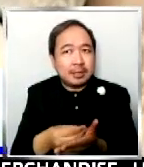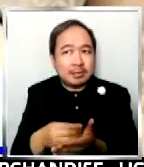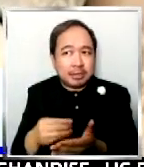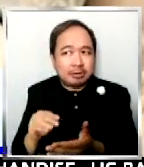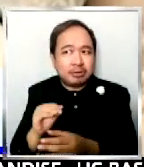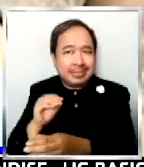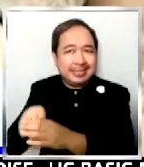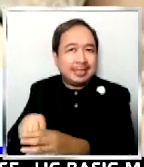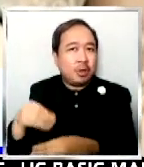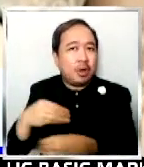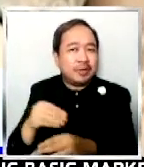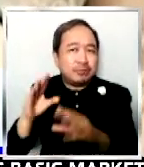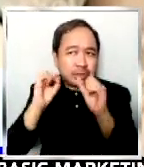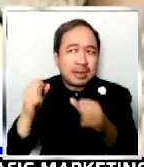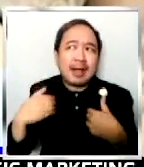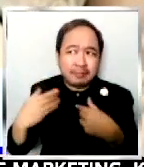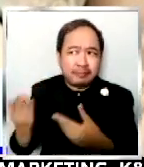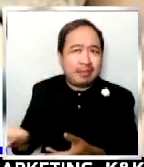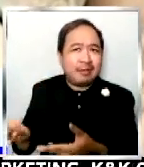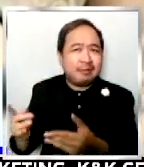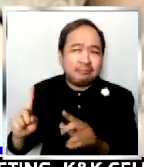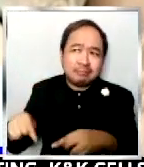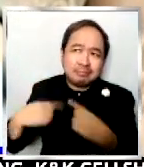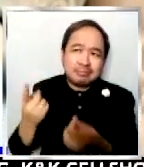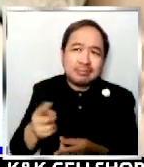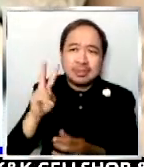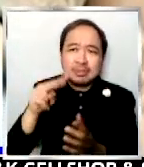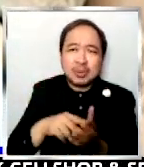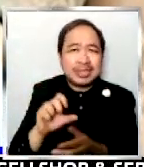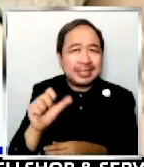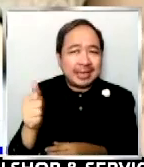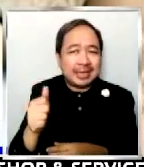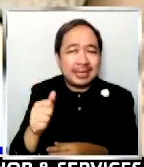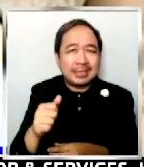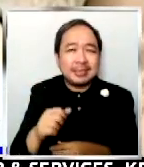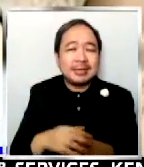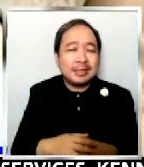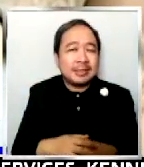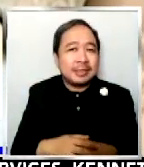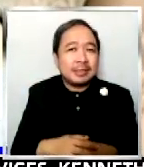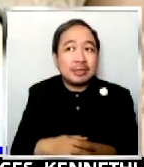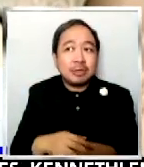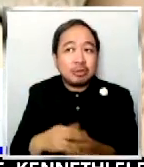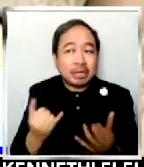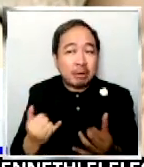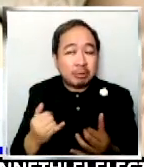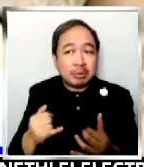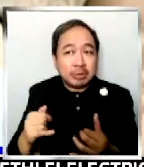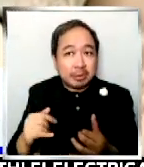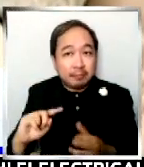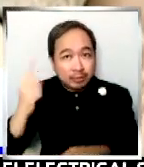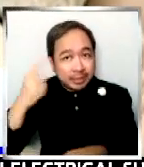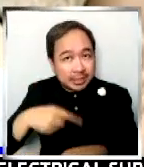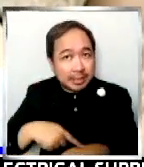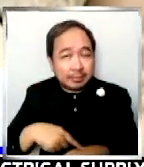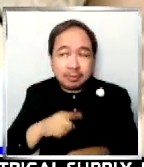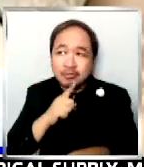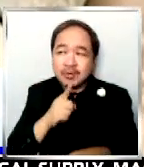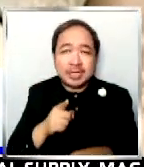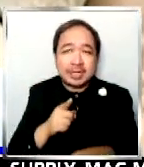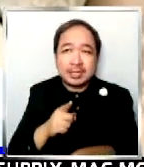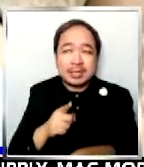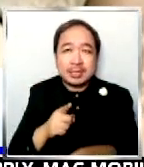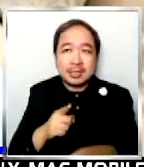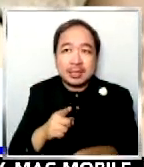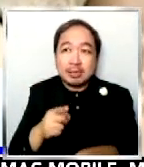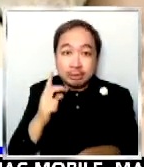since 2010 and beyond, and in these amounts since 2020. It's the first time really that, not to say that the